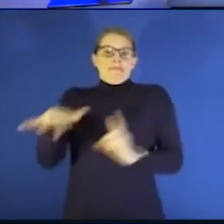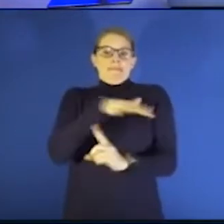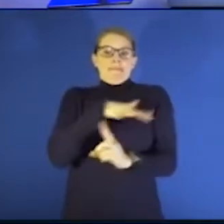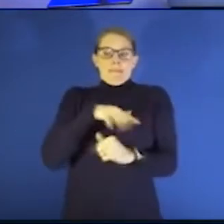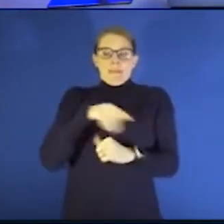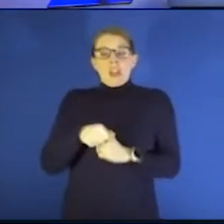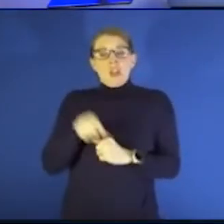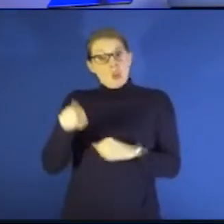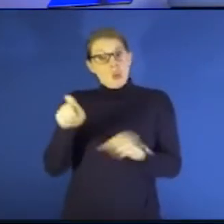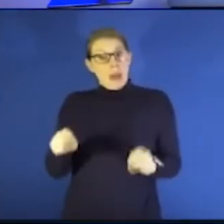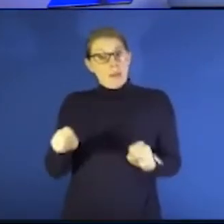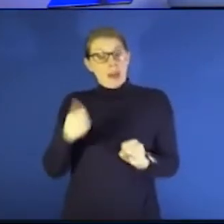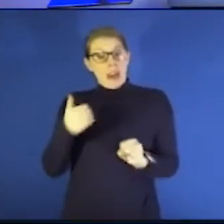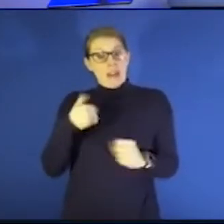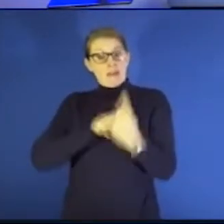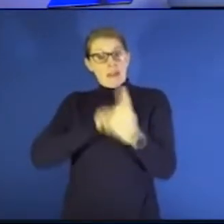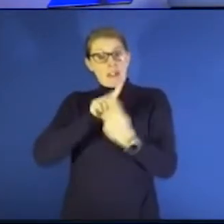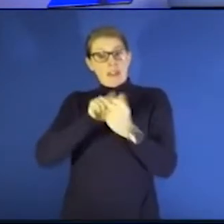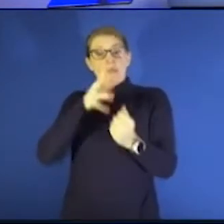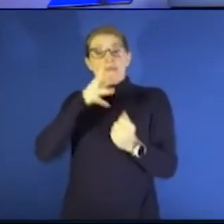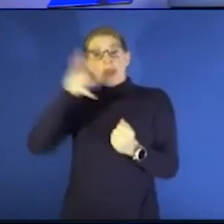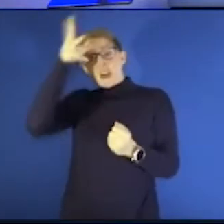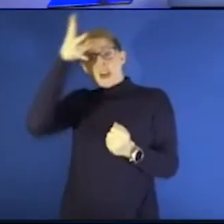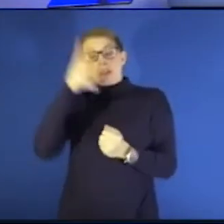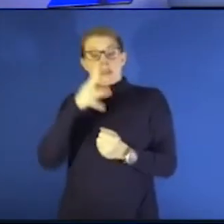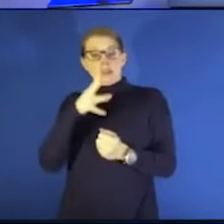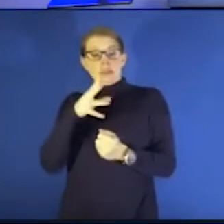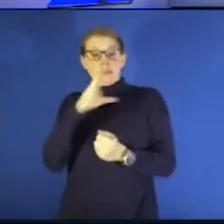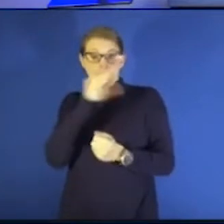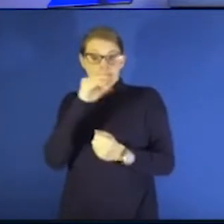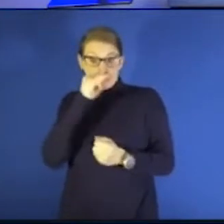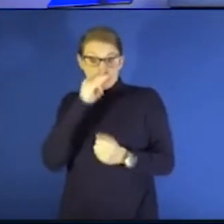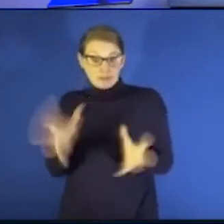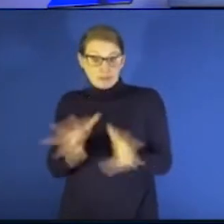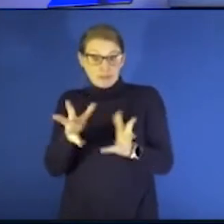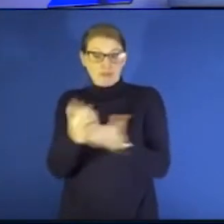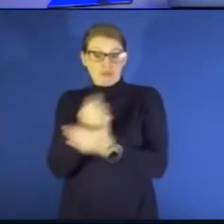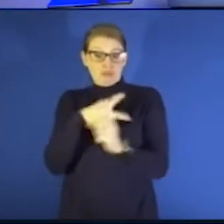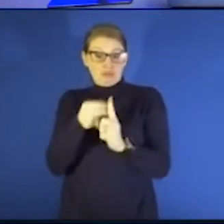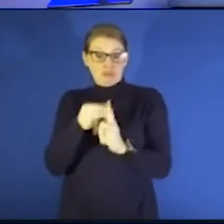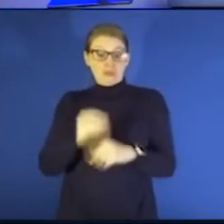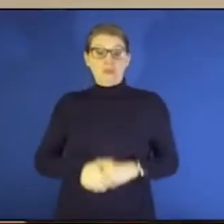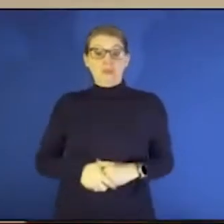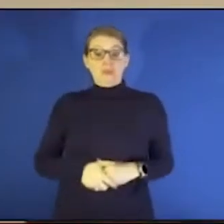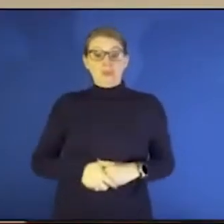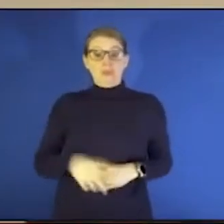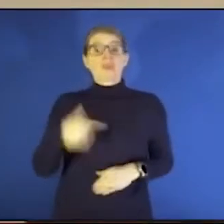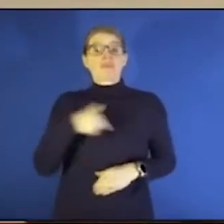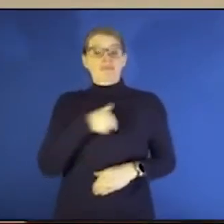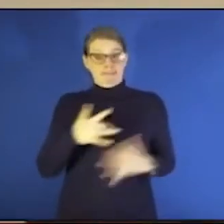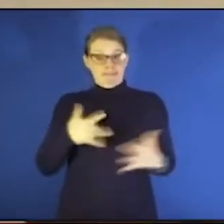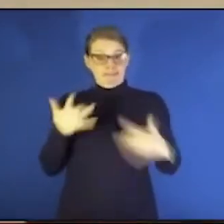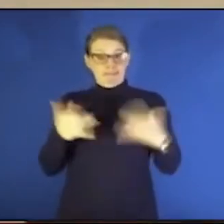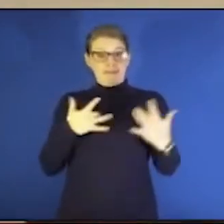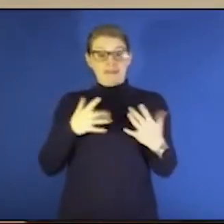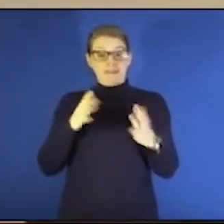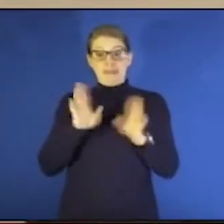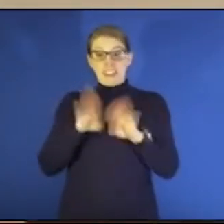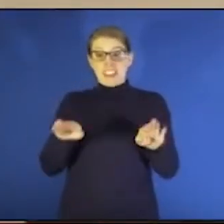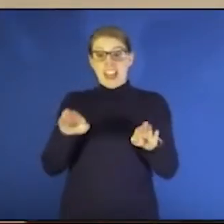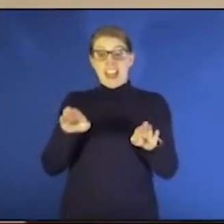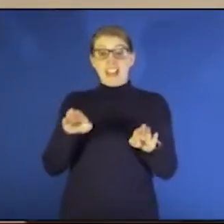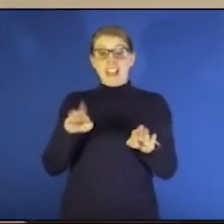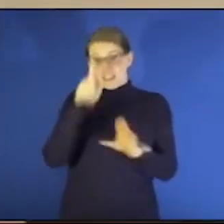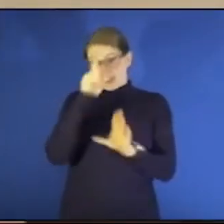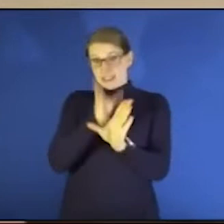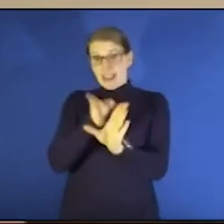have face-to-face with parents and kids about encouraging them to get vaccinated? We are very excited that we are a child psych hospital that is doing vaccinations